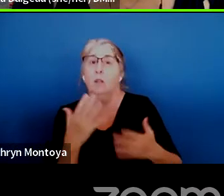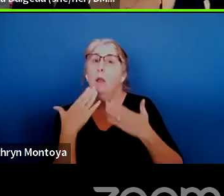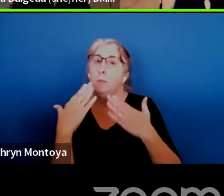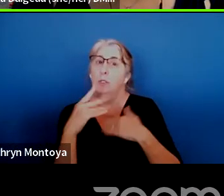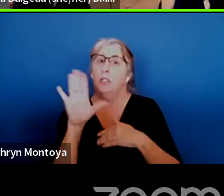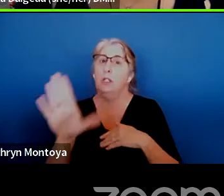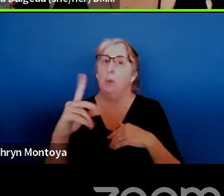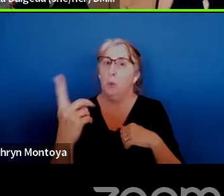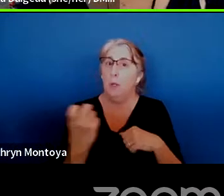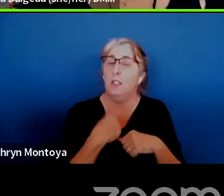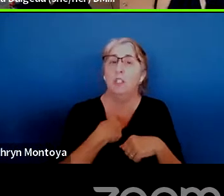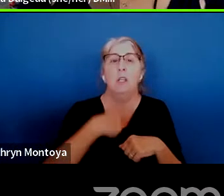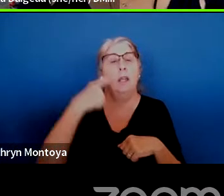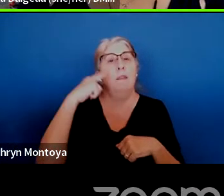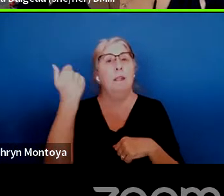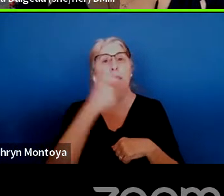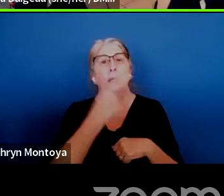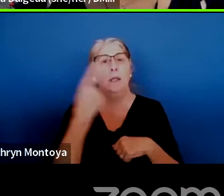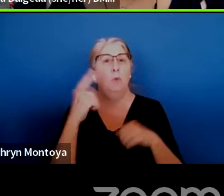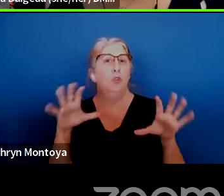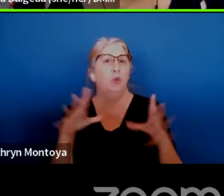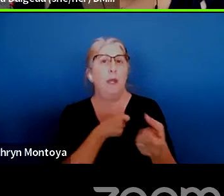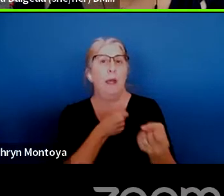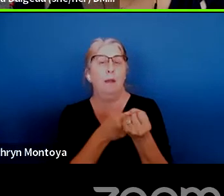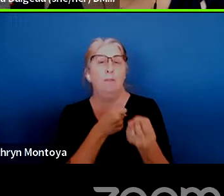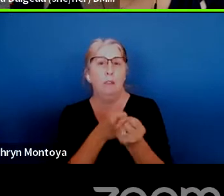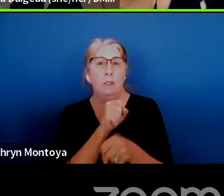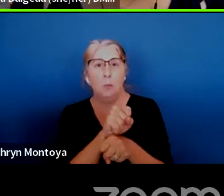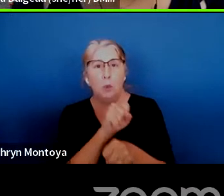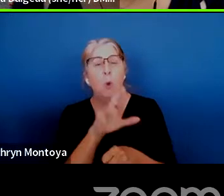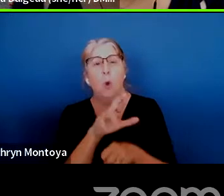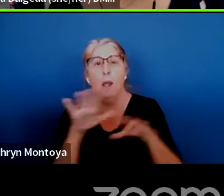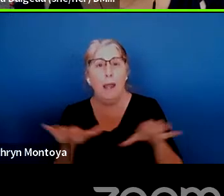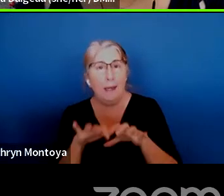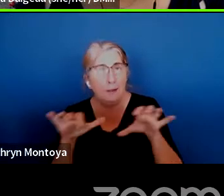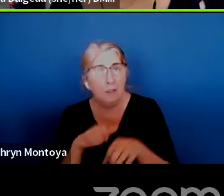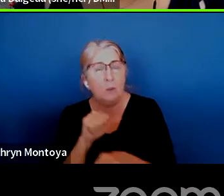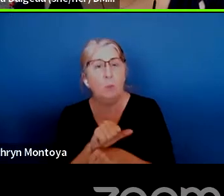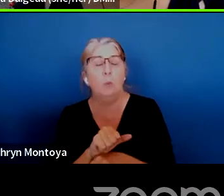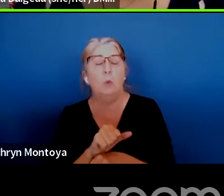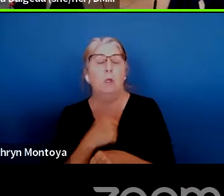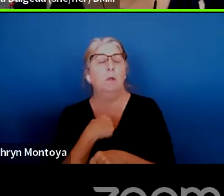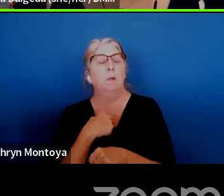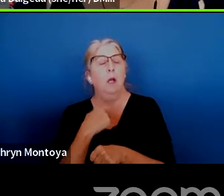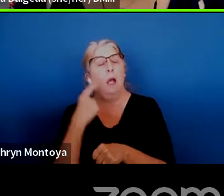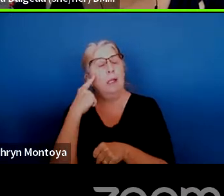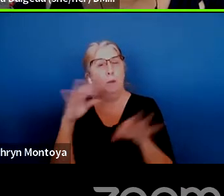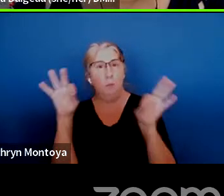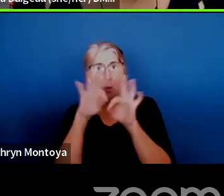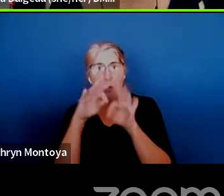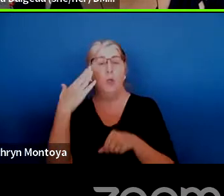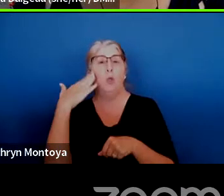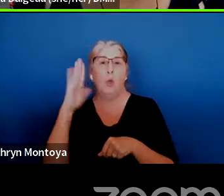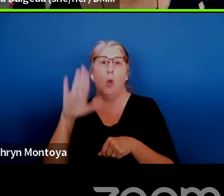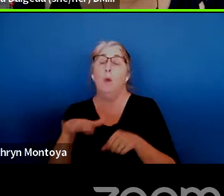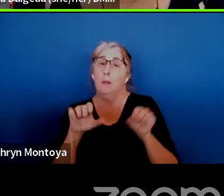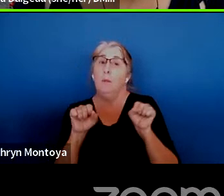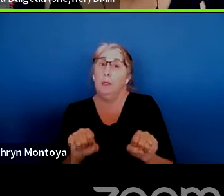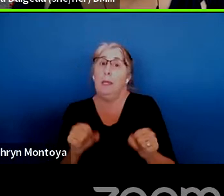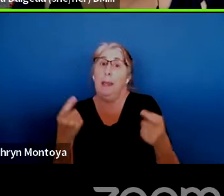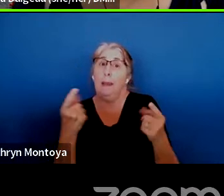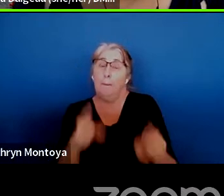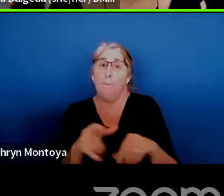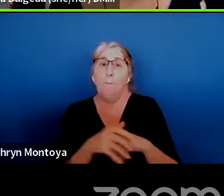that anyone doing advocacy or activism work, I think it's important to know that that's always a